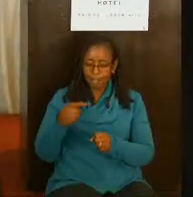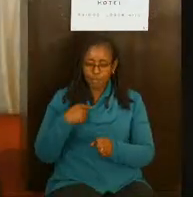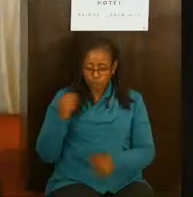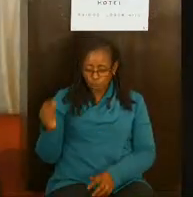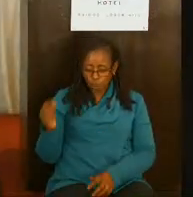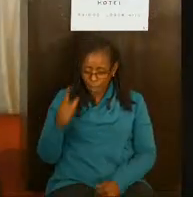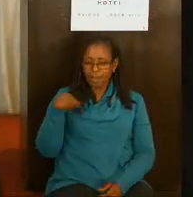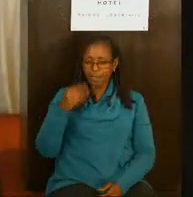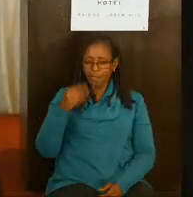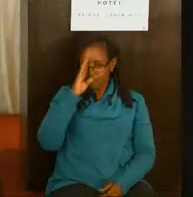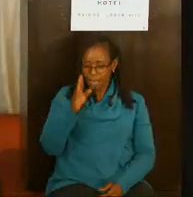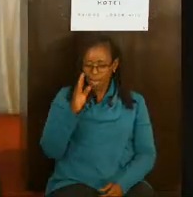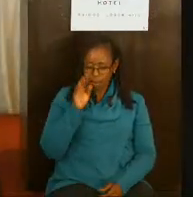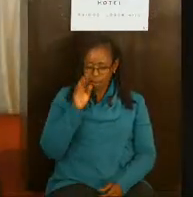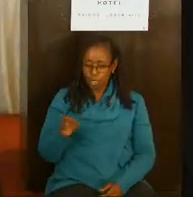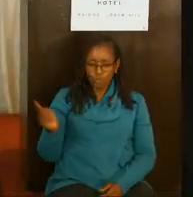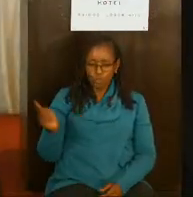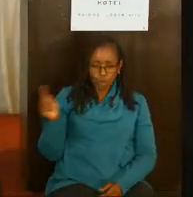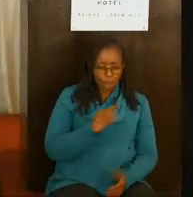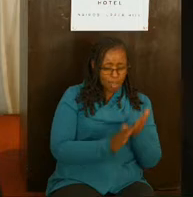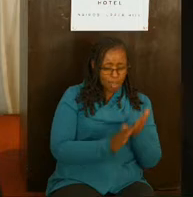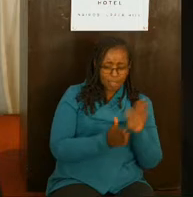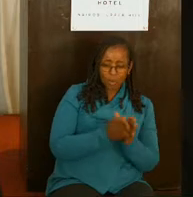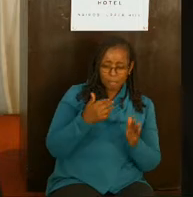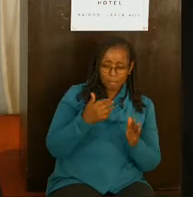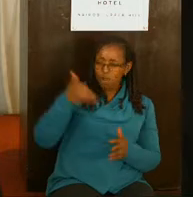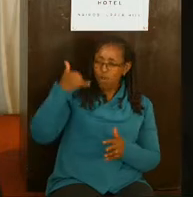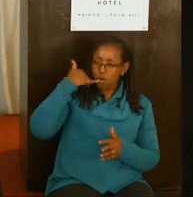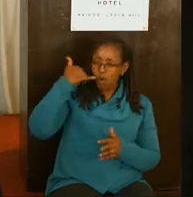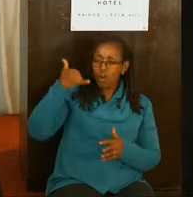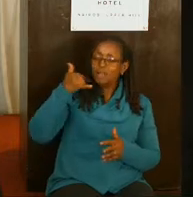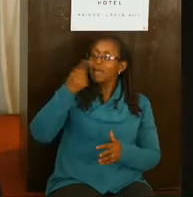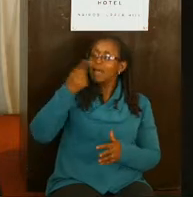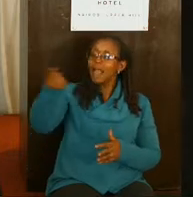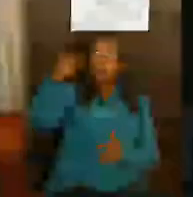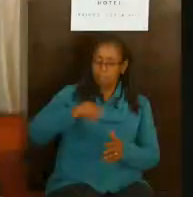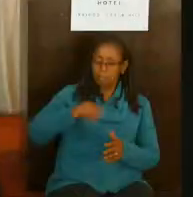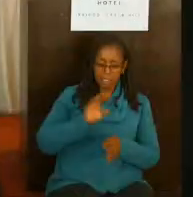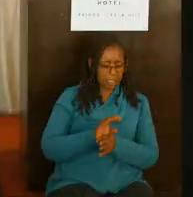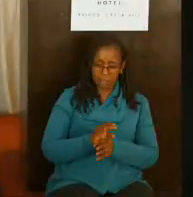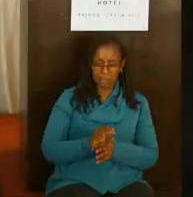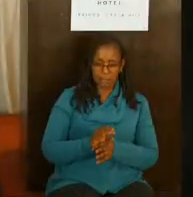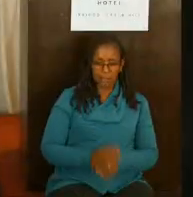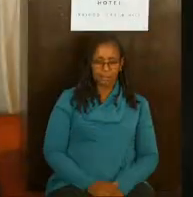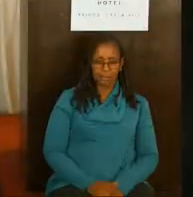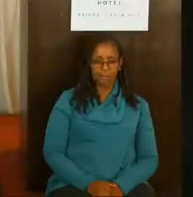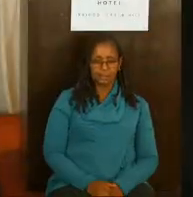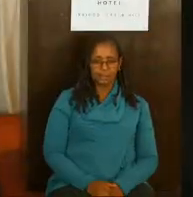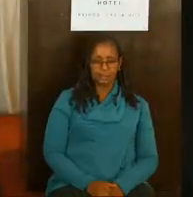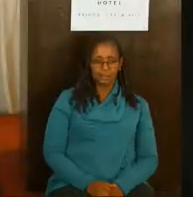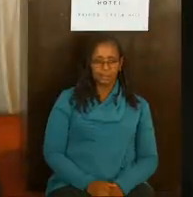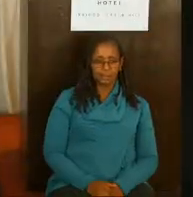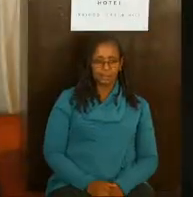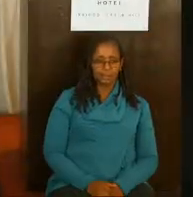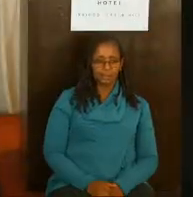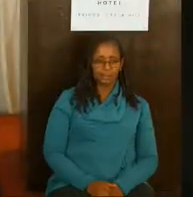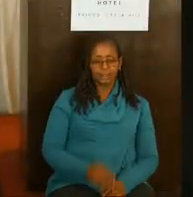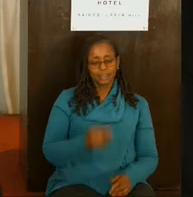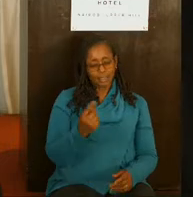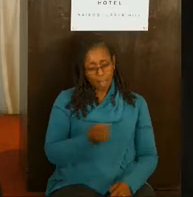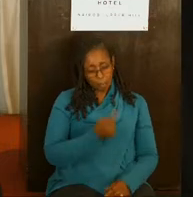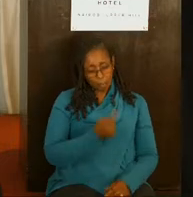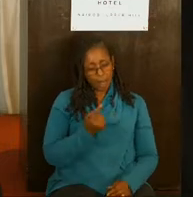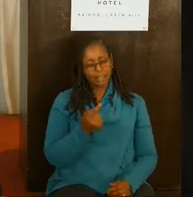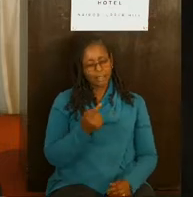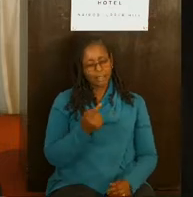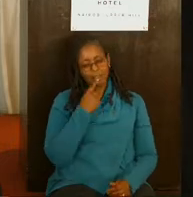morning to come without me making a phone call towards them to come and then somebody also alluded it